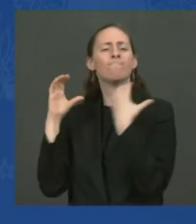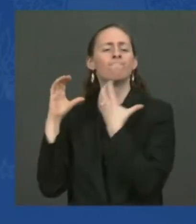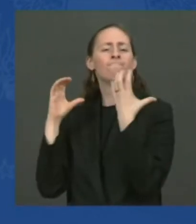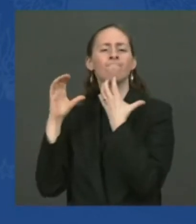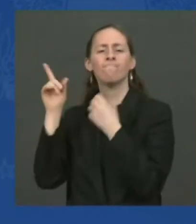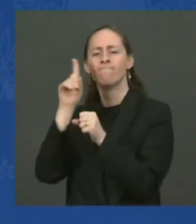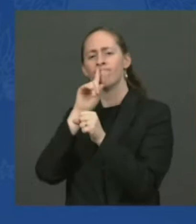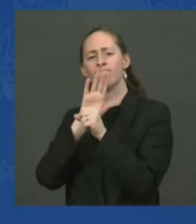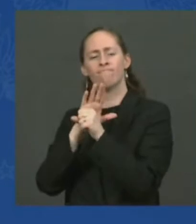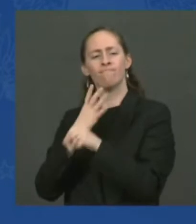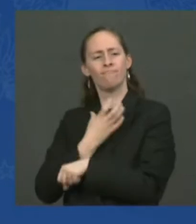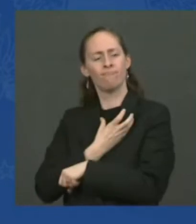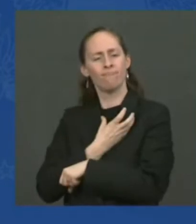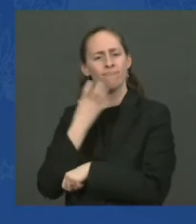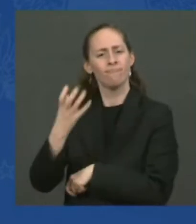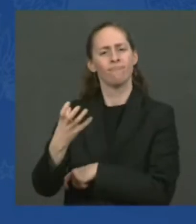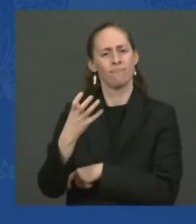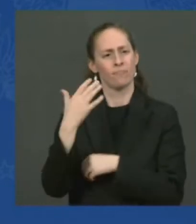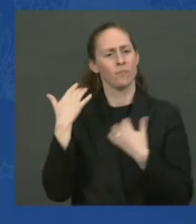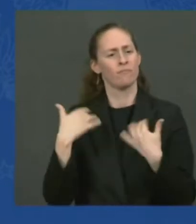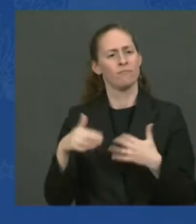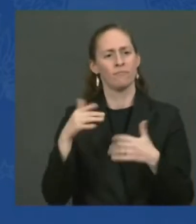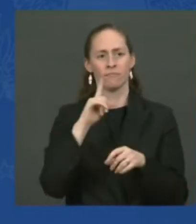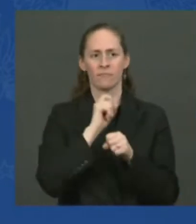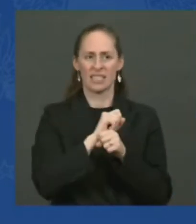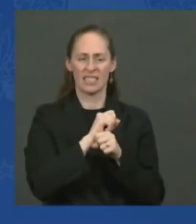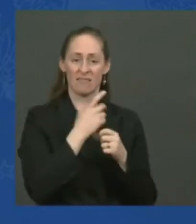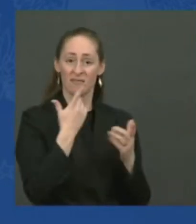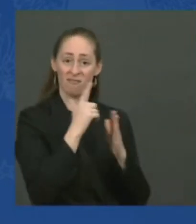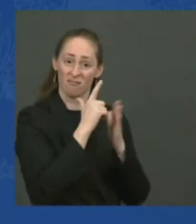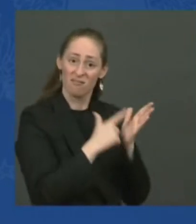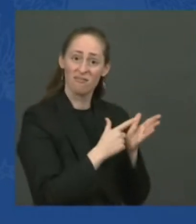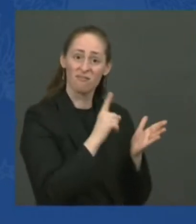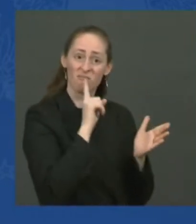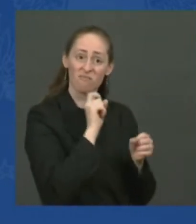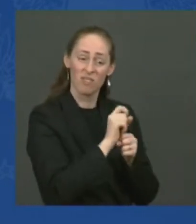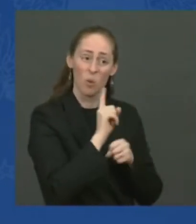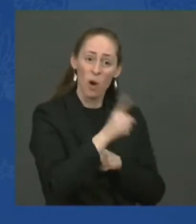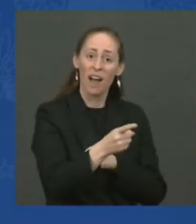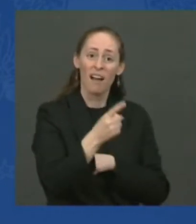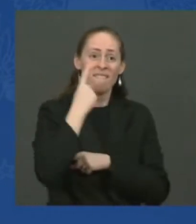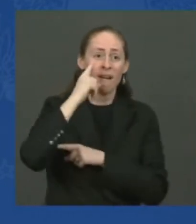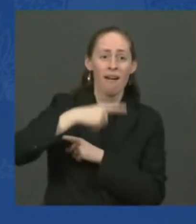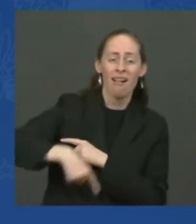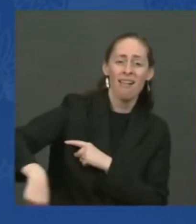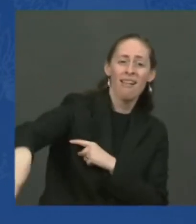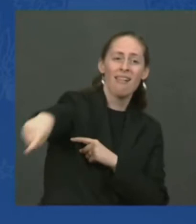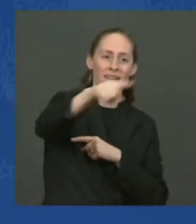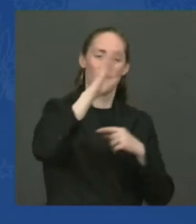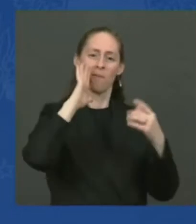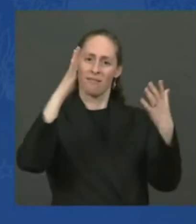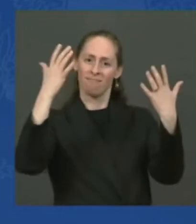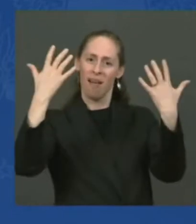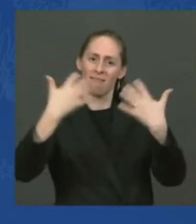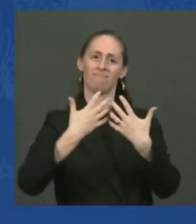bring this legislation forward for the people. It is a great achievement. Thank you, Mr.